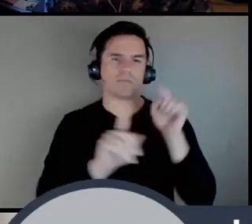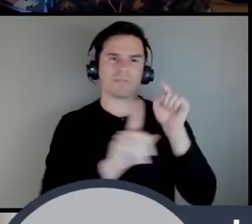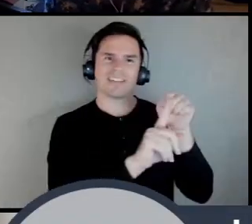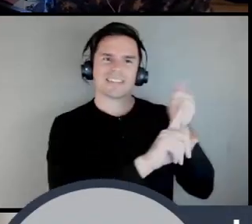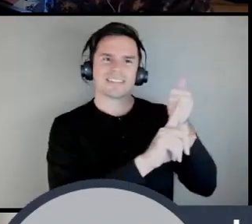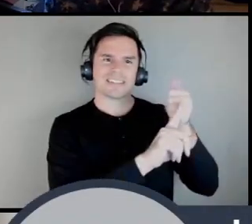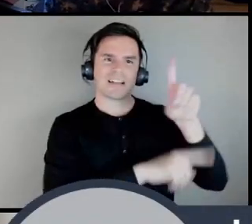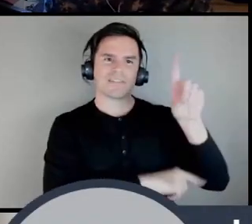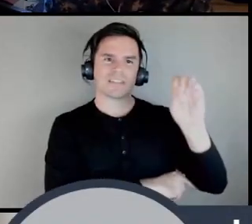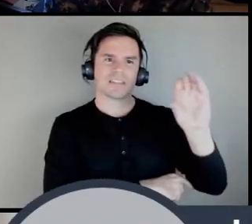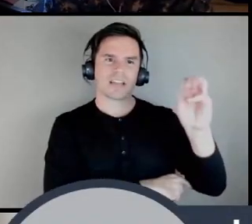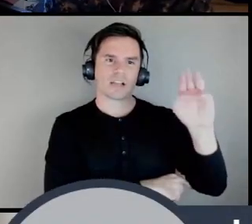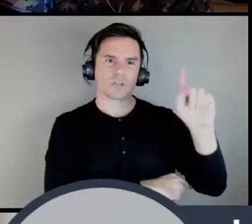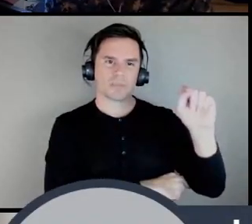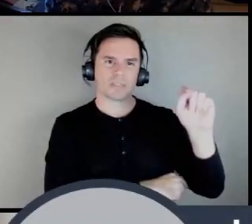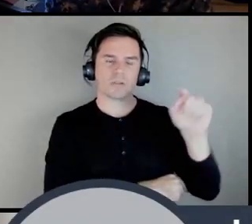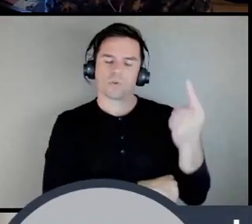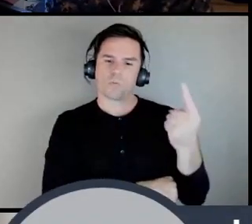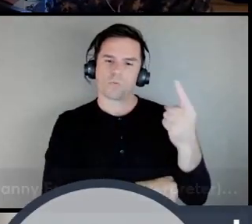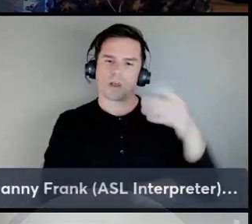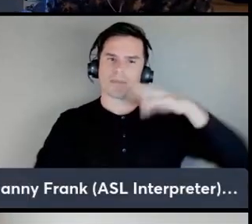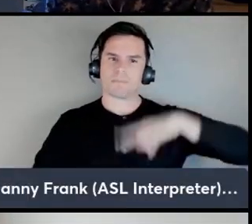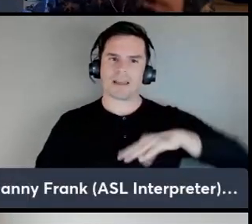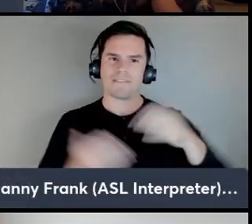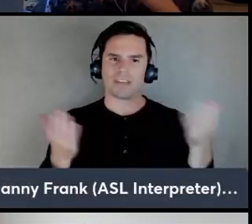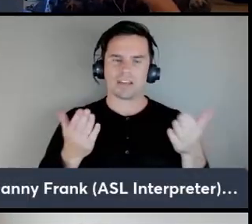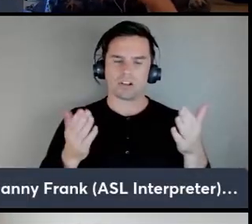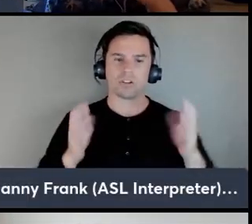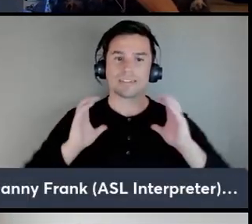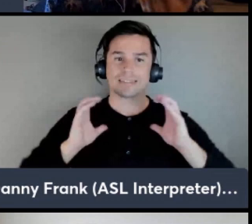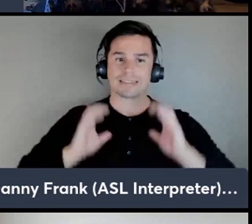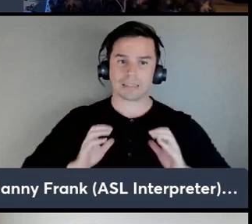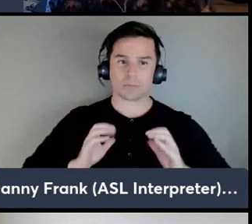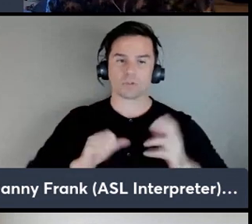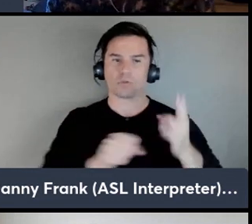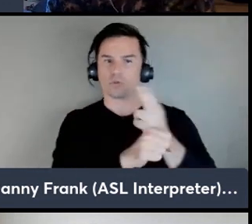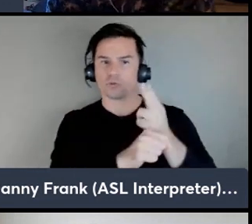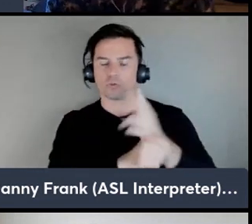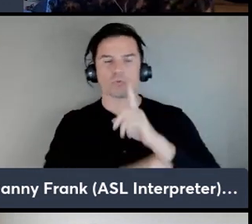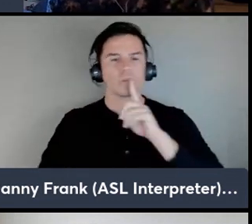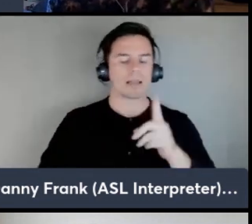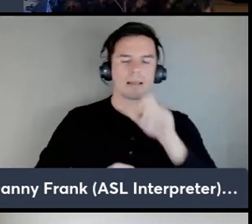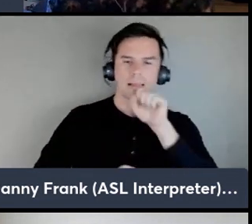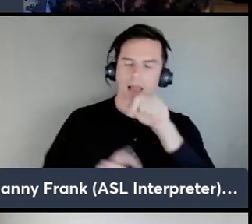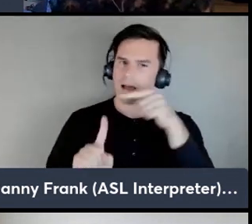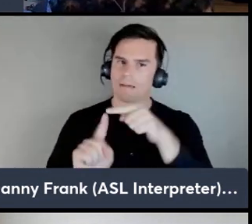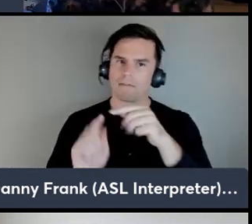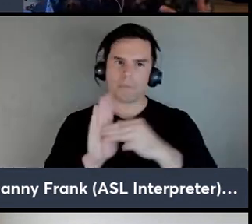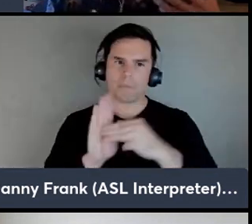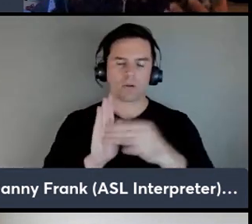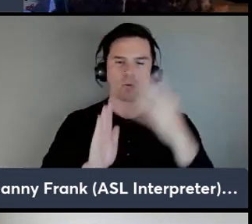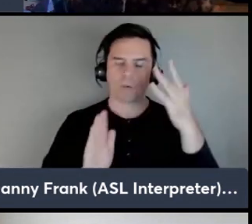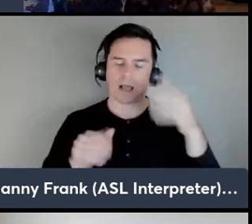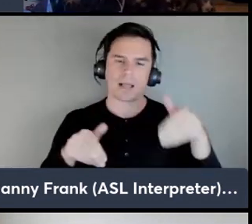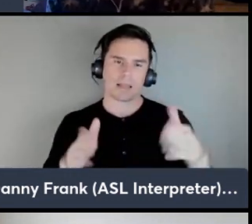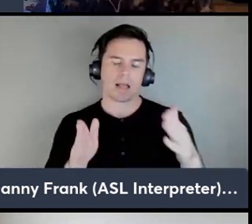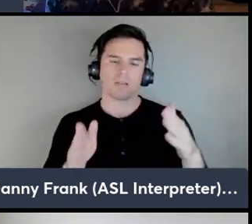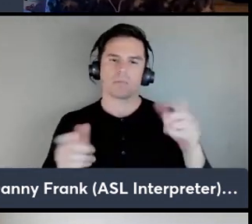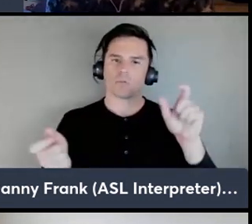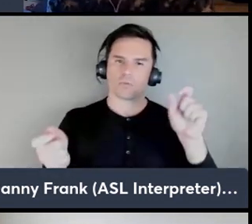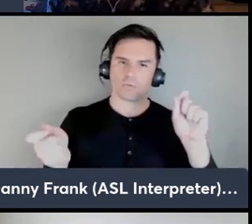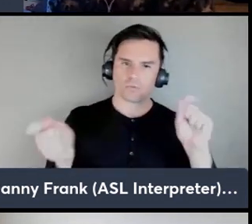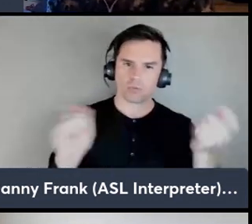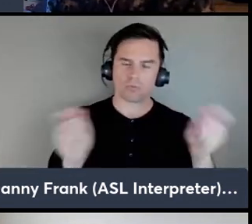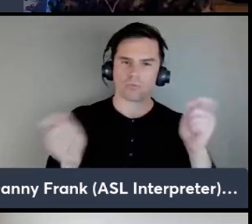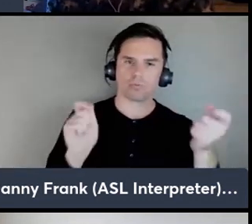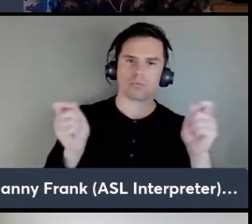one really big benefit here is that customers and users really love this model because it allows them to dynamically evolve their application